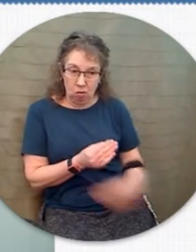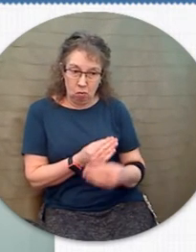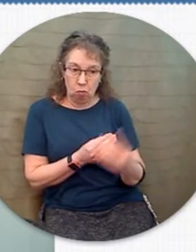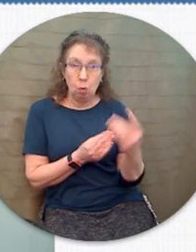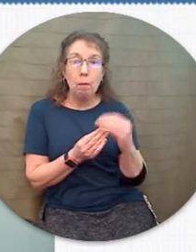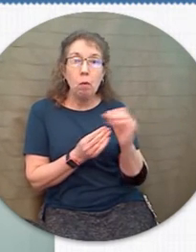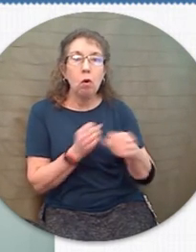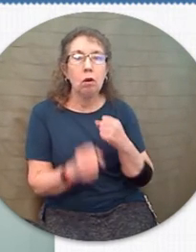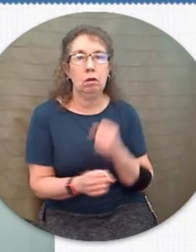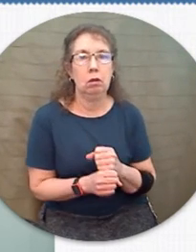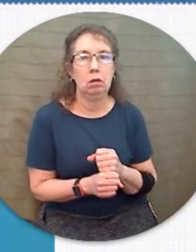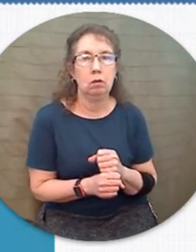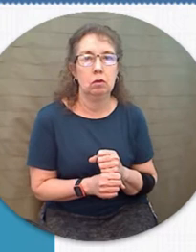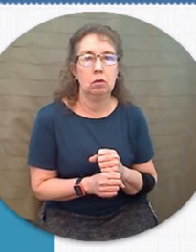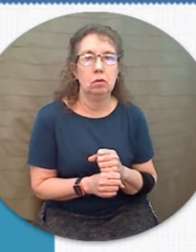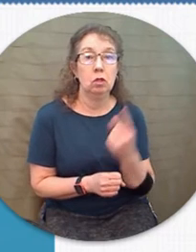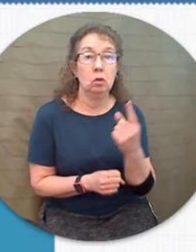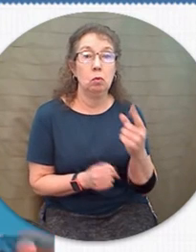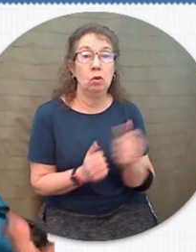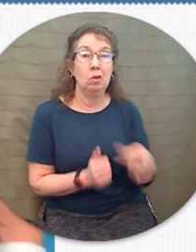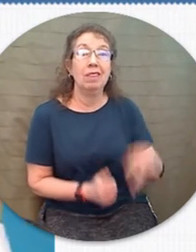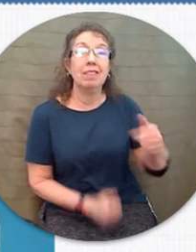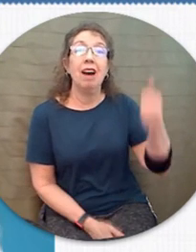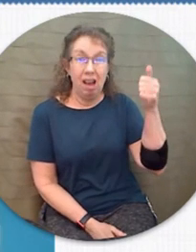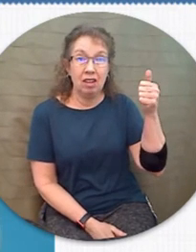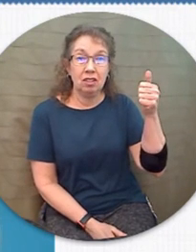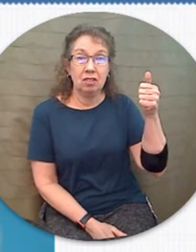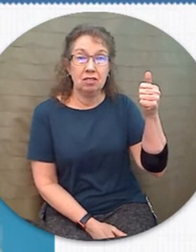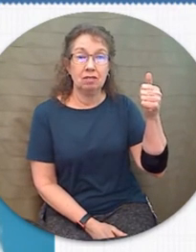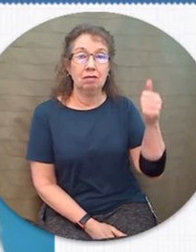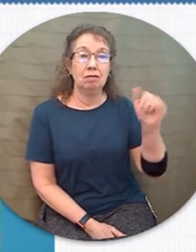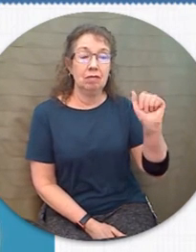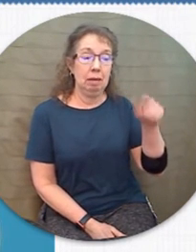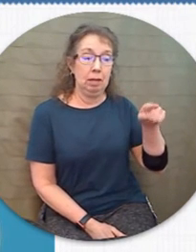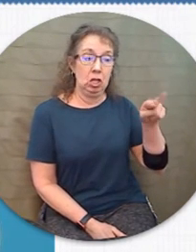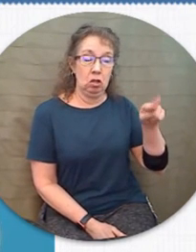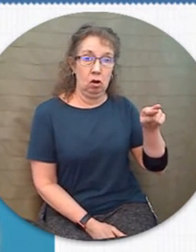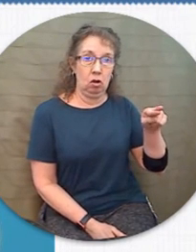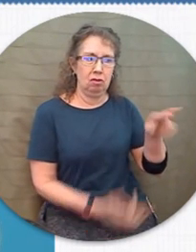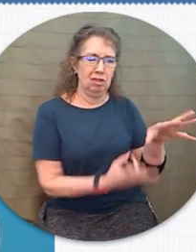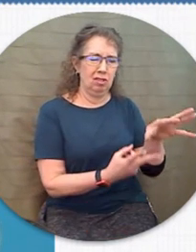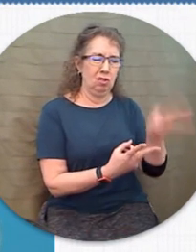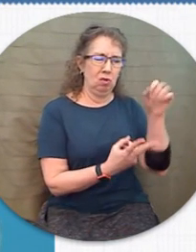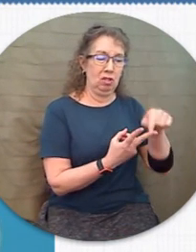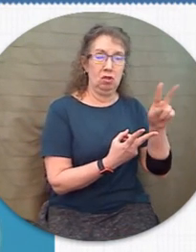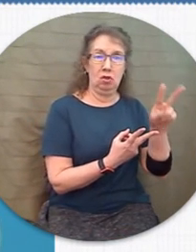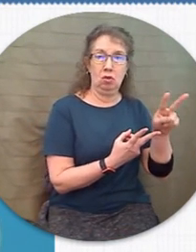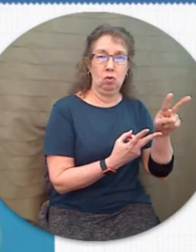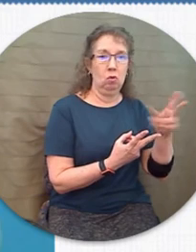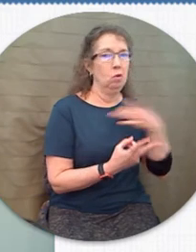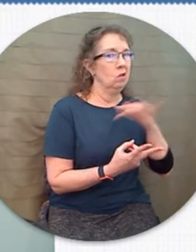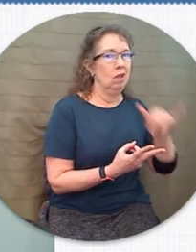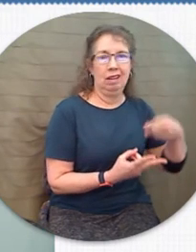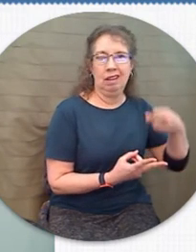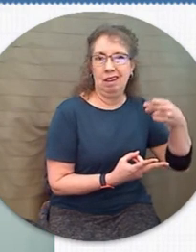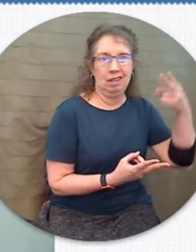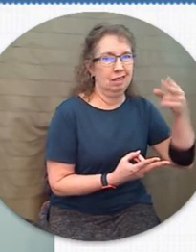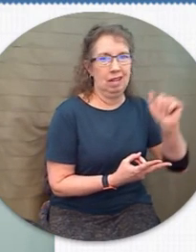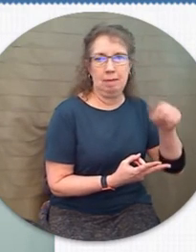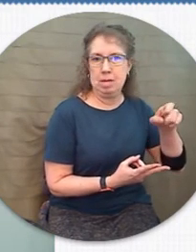the higher APR is option 2. We don't like higher APRs. We want lower APRs.